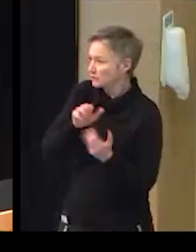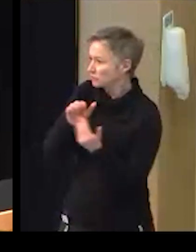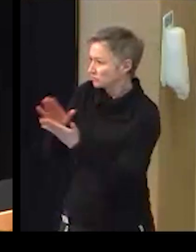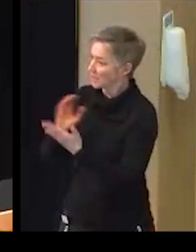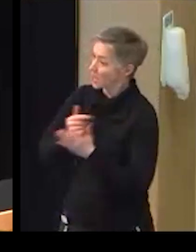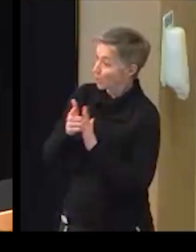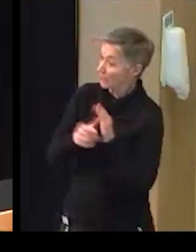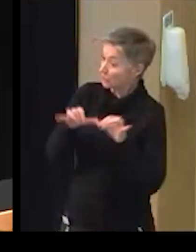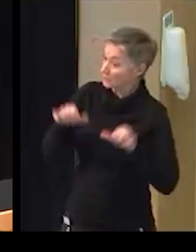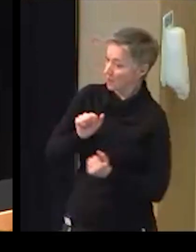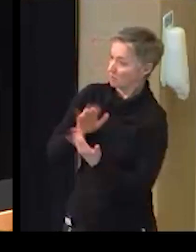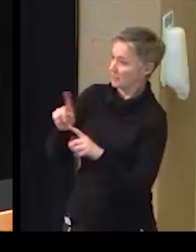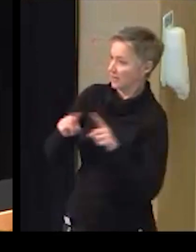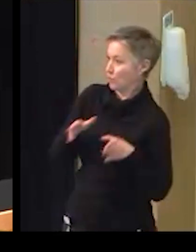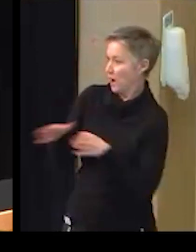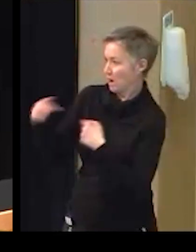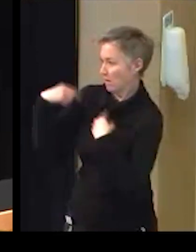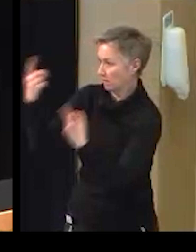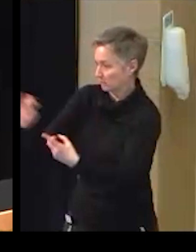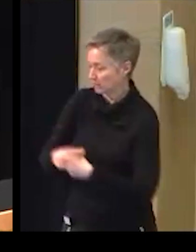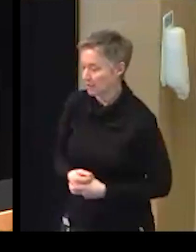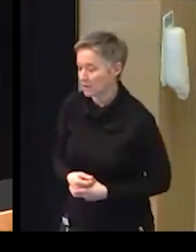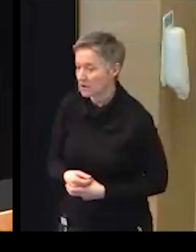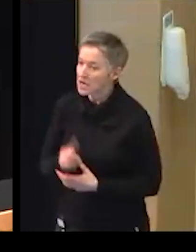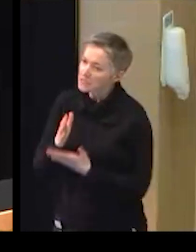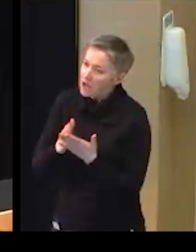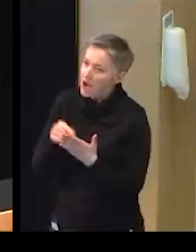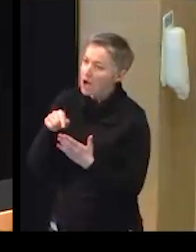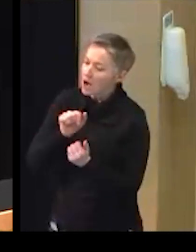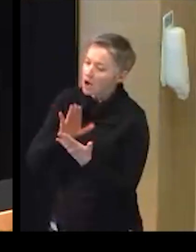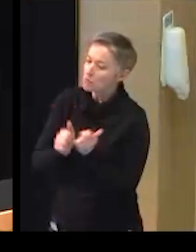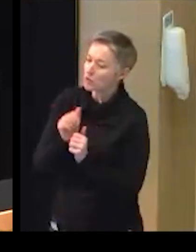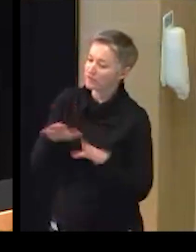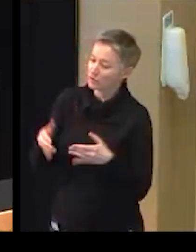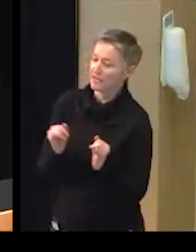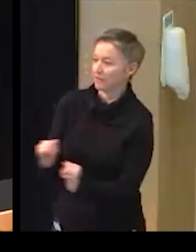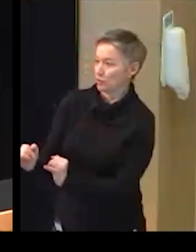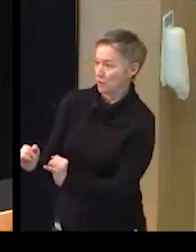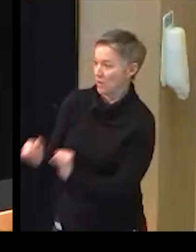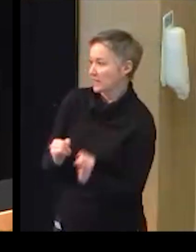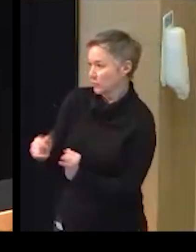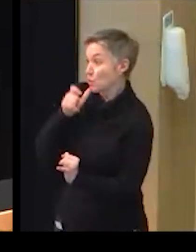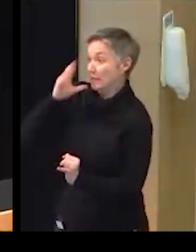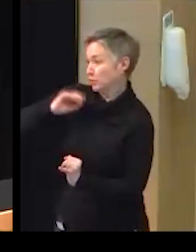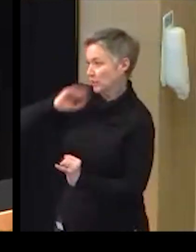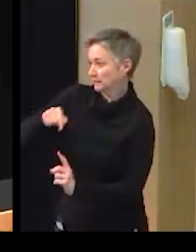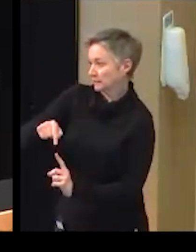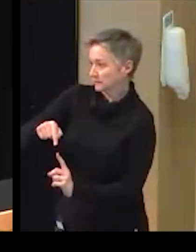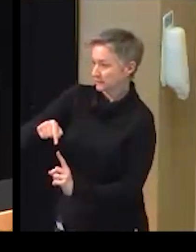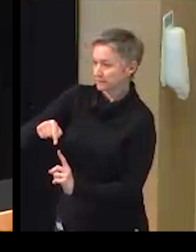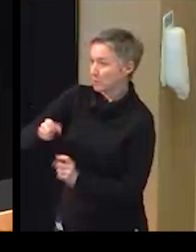system. Some of them are primarily focused on the individual who's impacted by